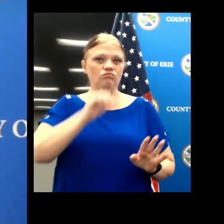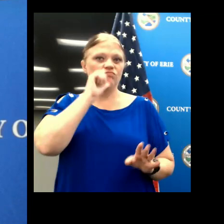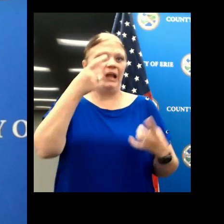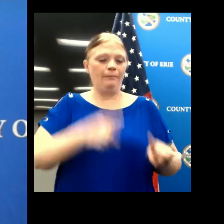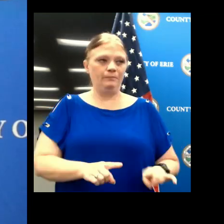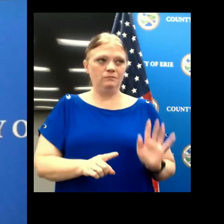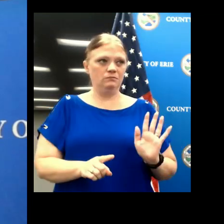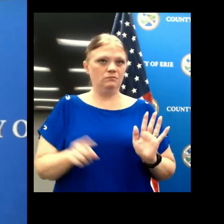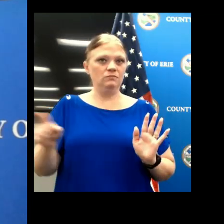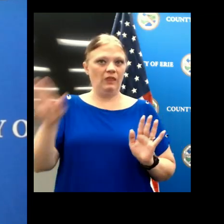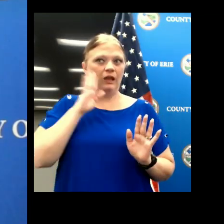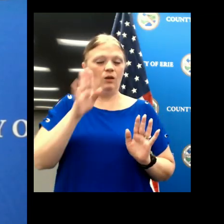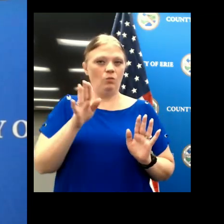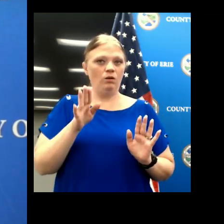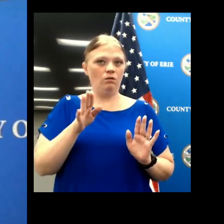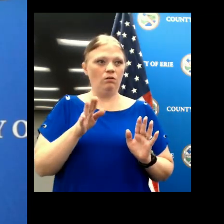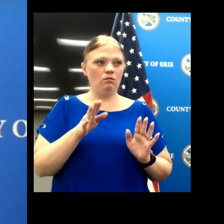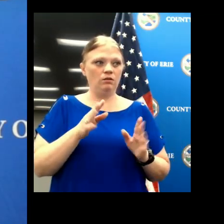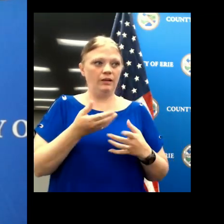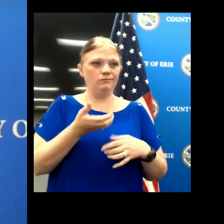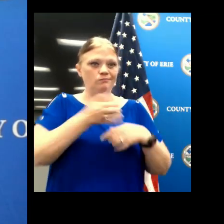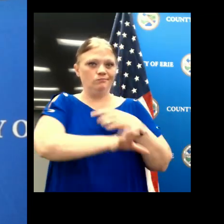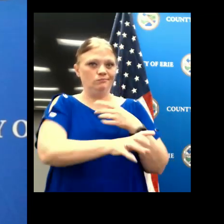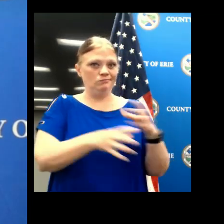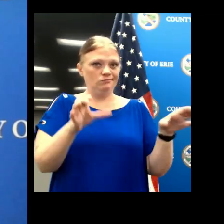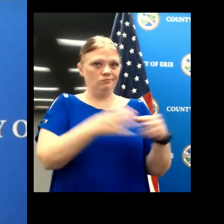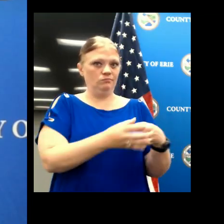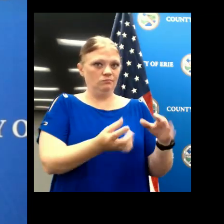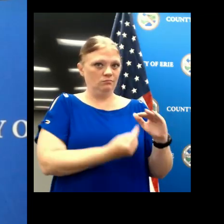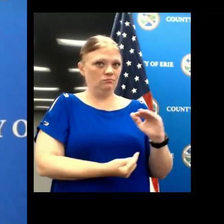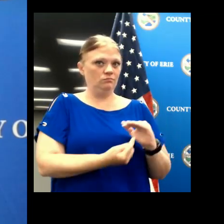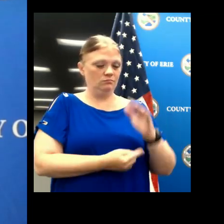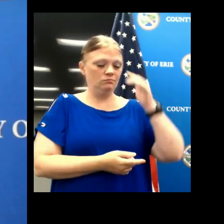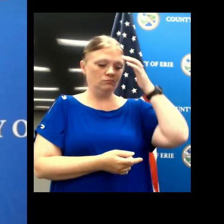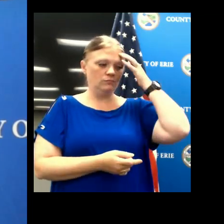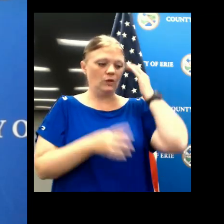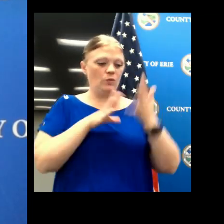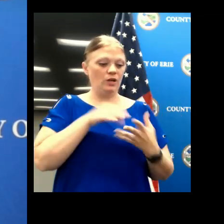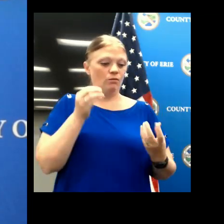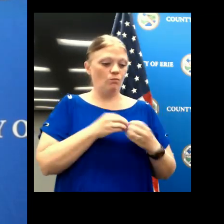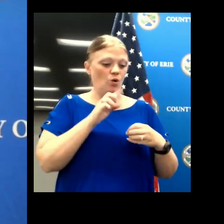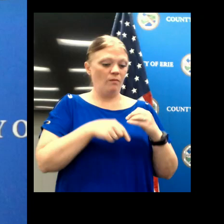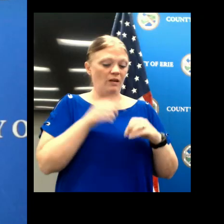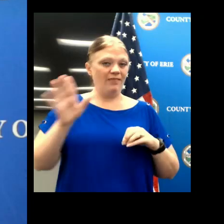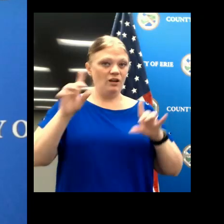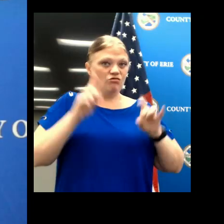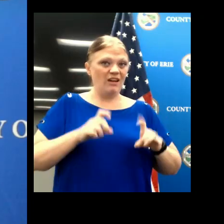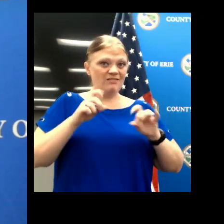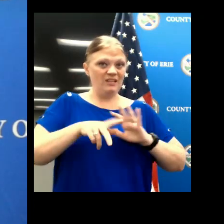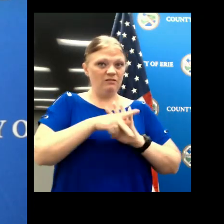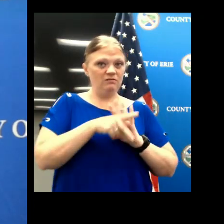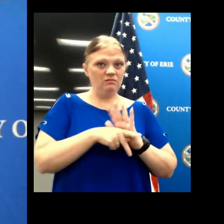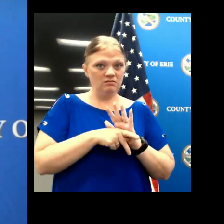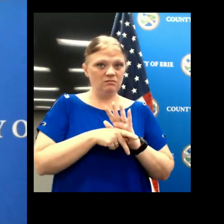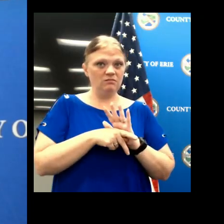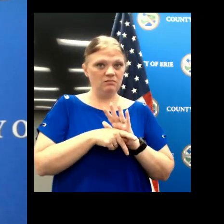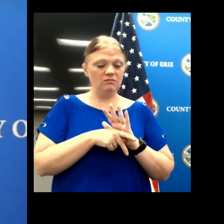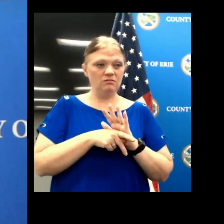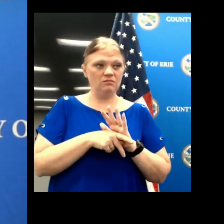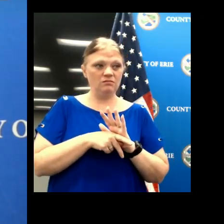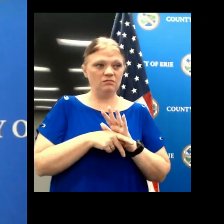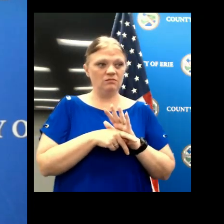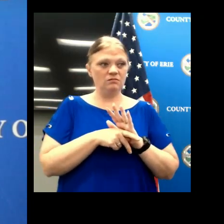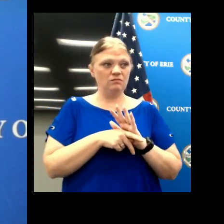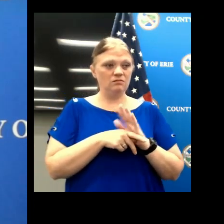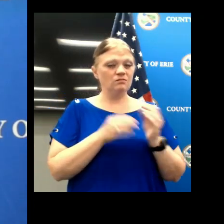will enforce quarantine. Also, we learned more about their testing protocol, and it's